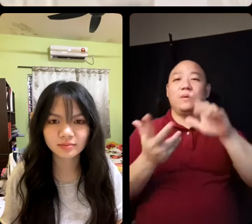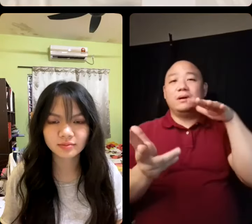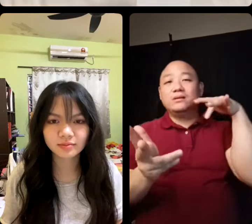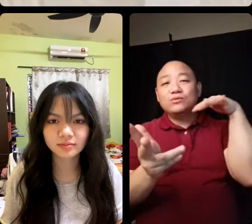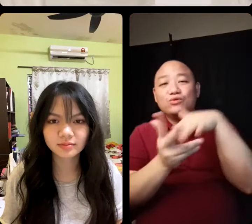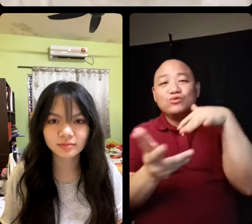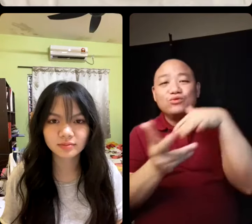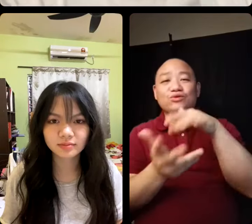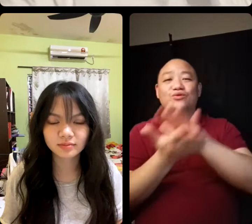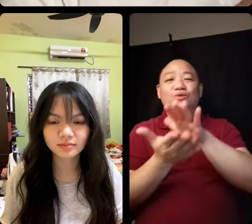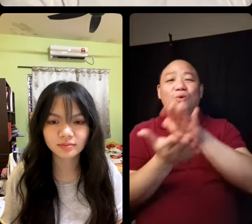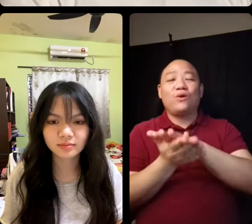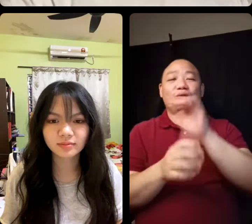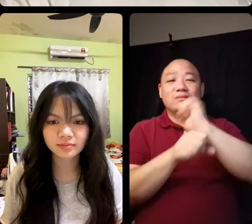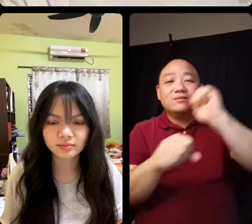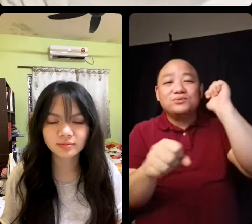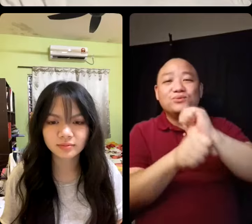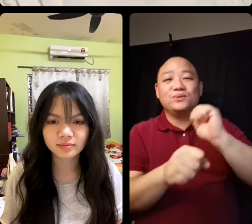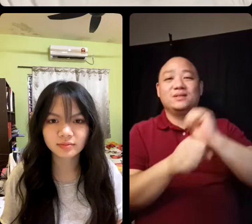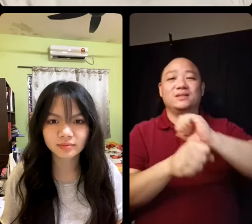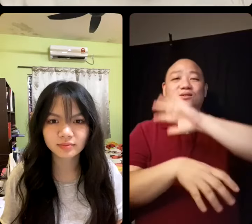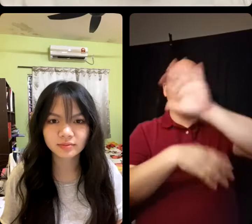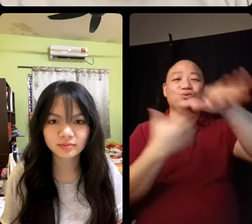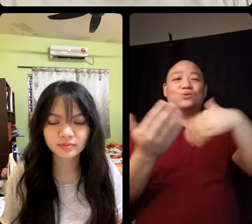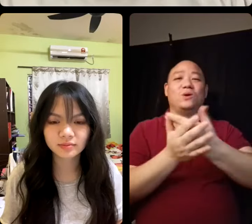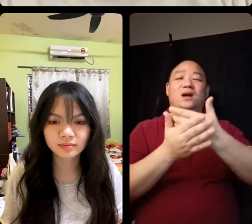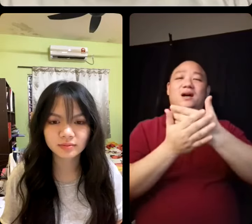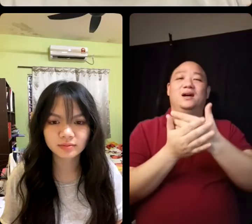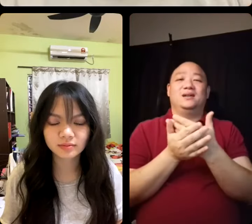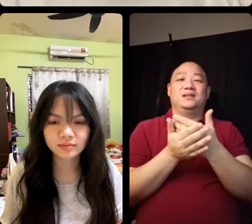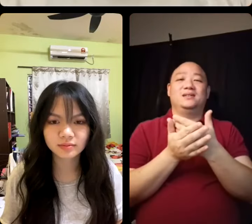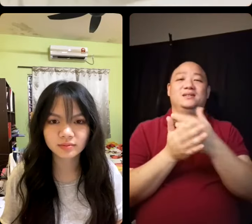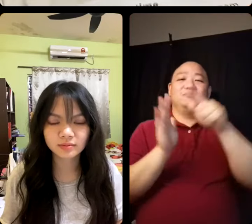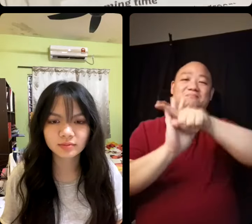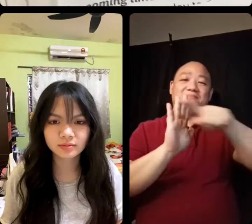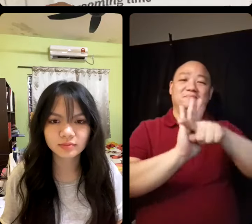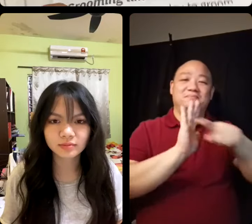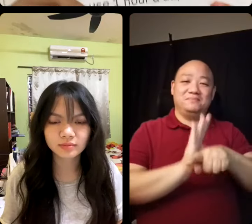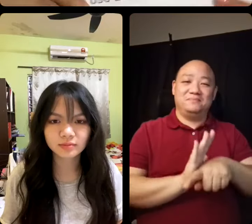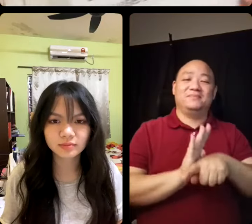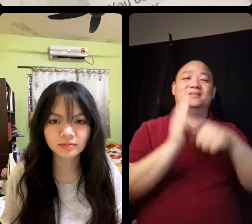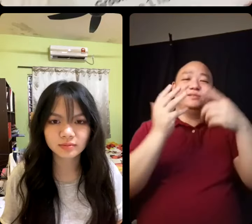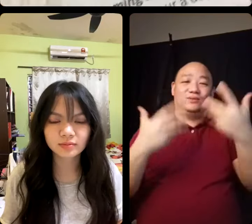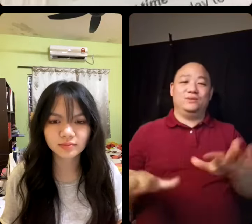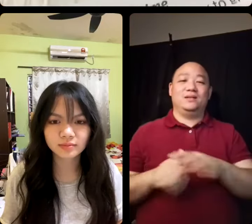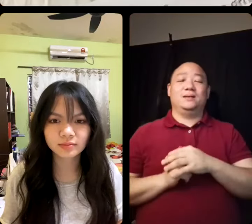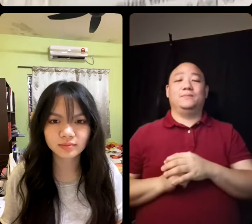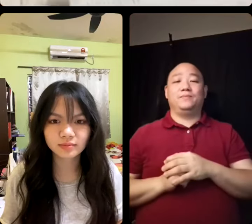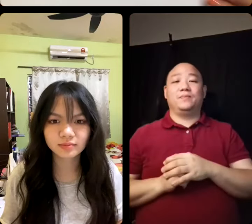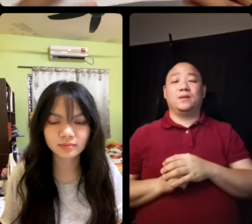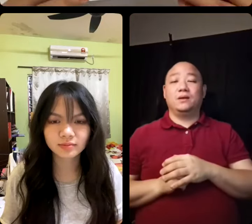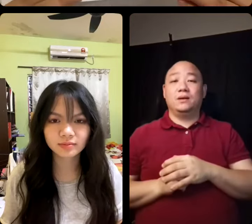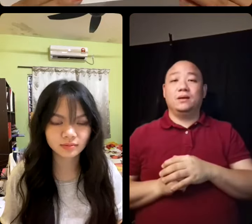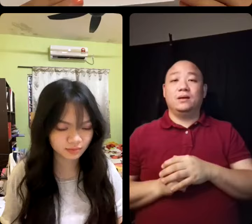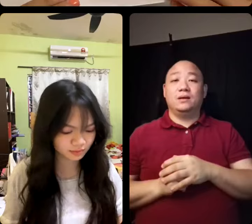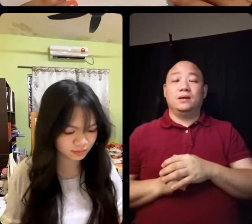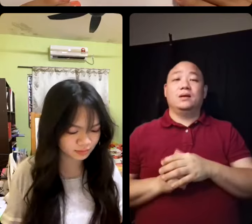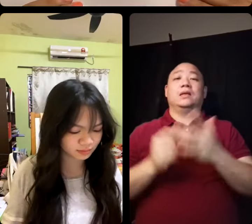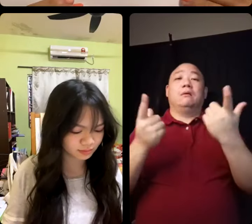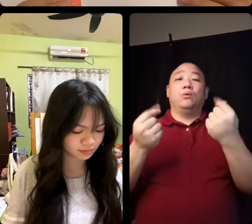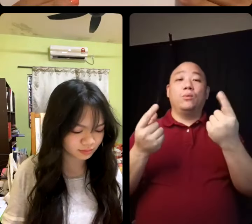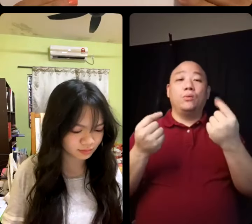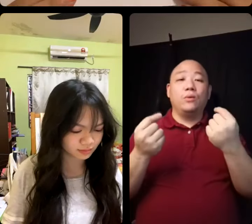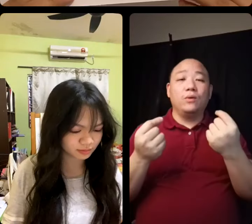stuff that we are doing? Okay, there's still so many things that we are doing, right, daily. So let's go to the next one, which is